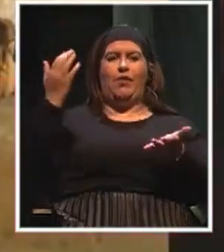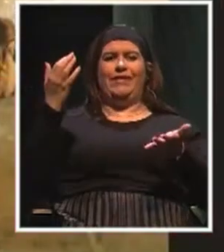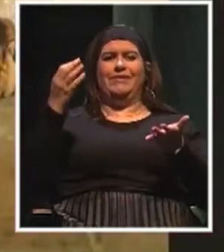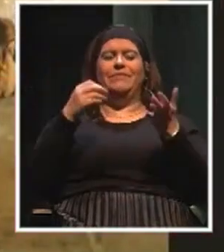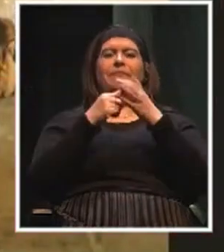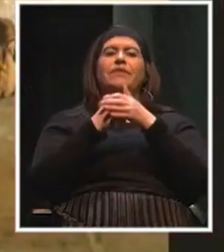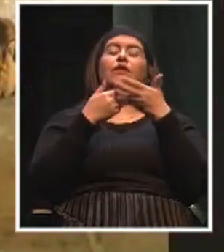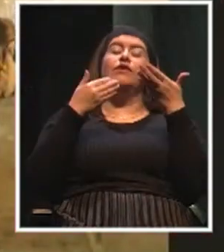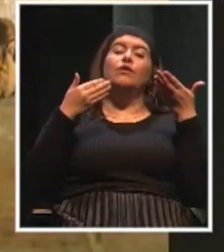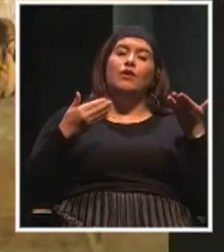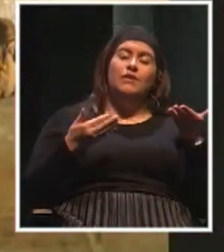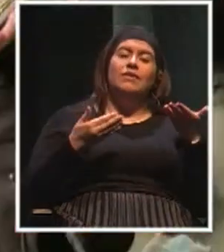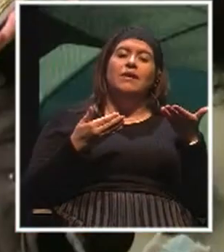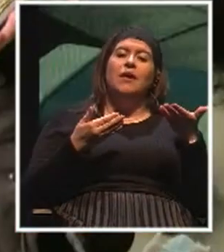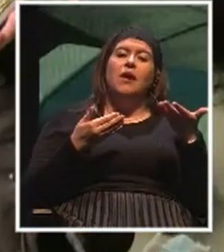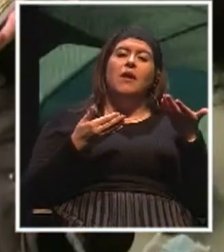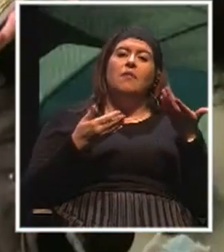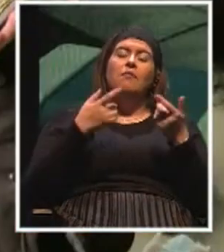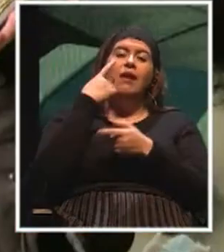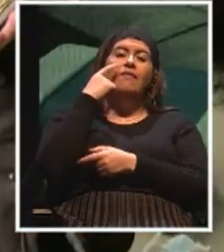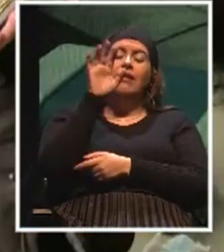artifacts out of it that we could.